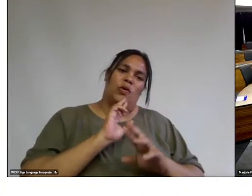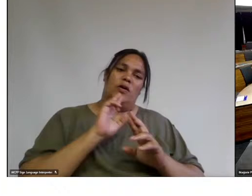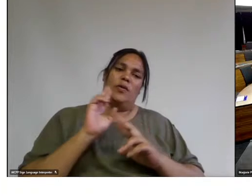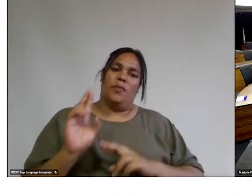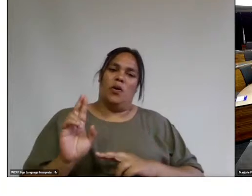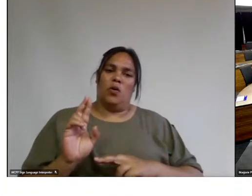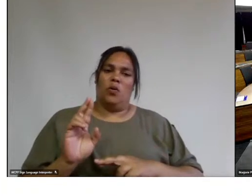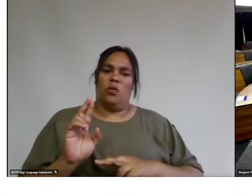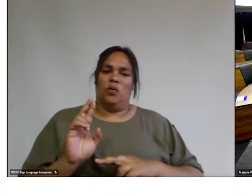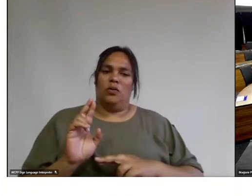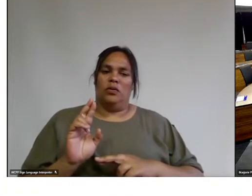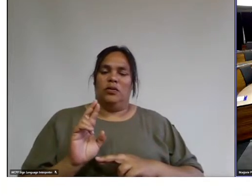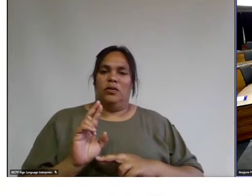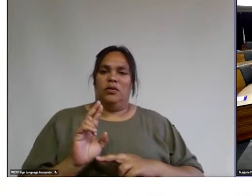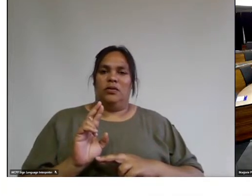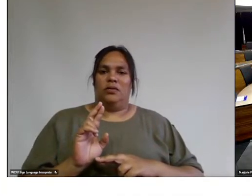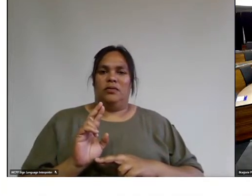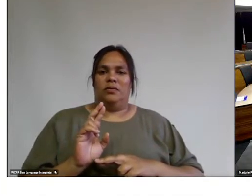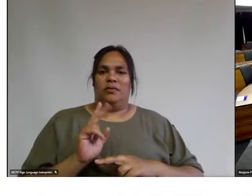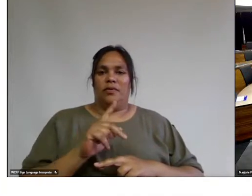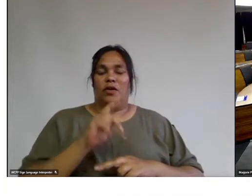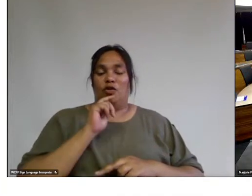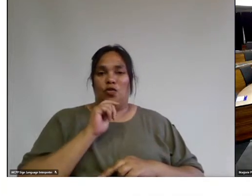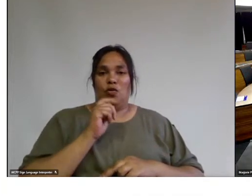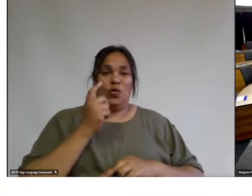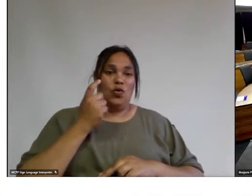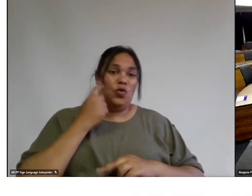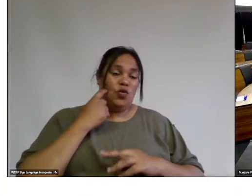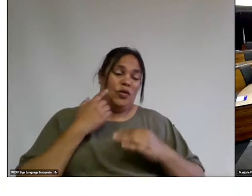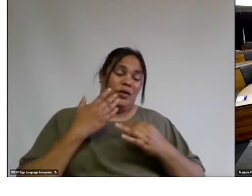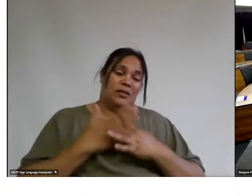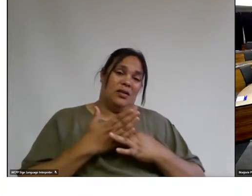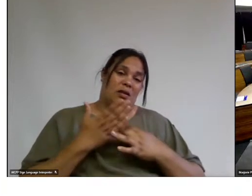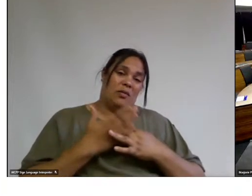reporting is a reasonable